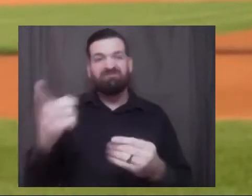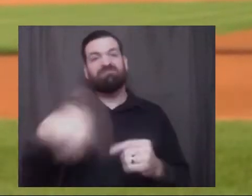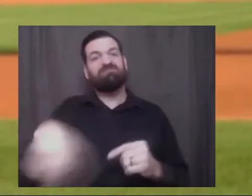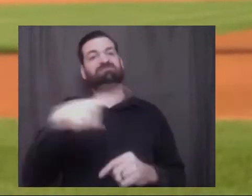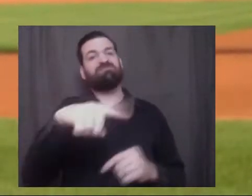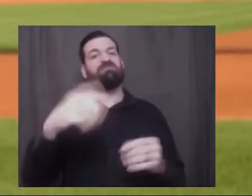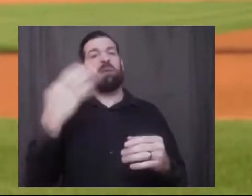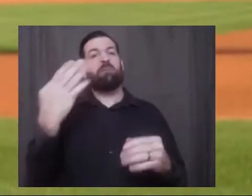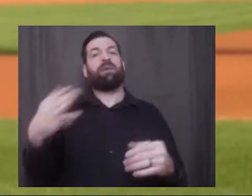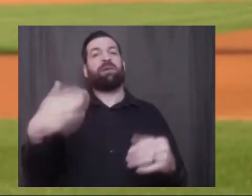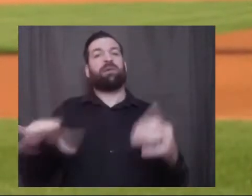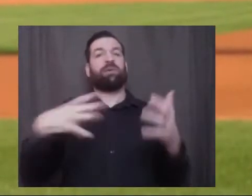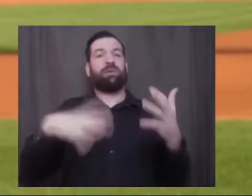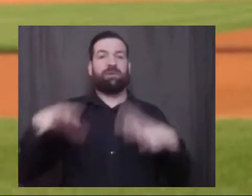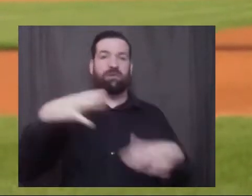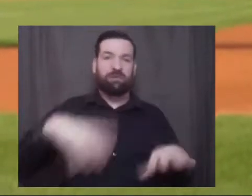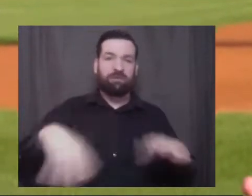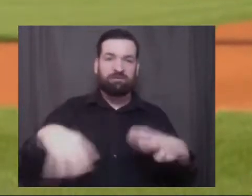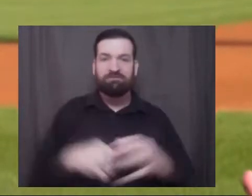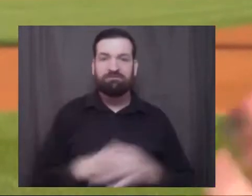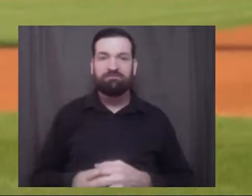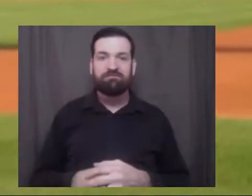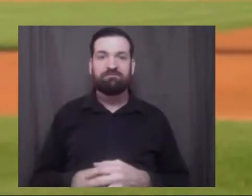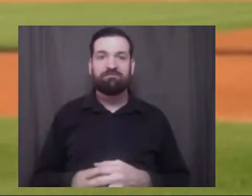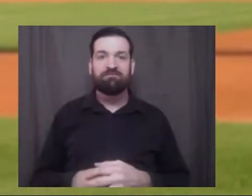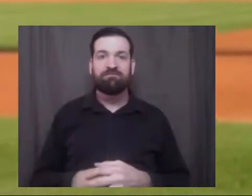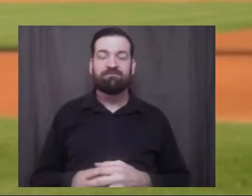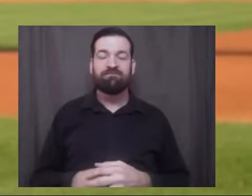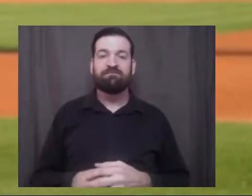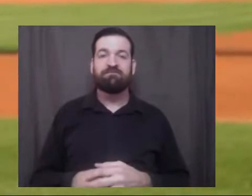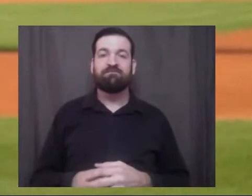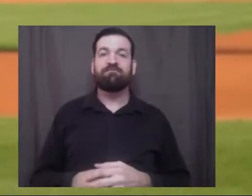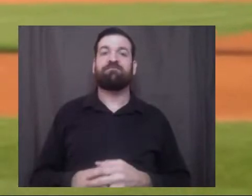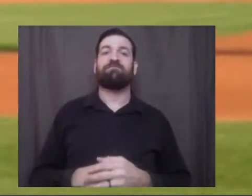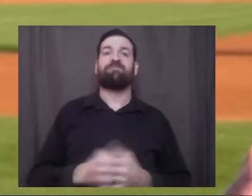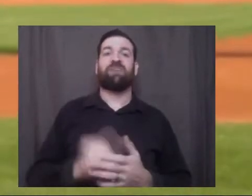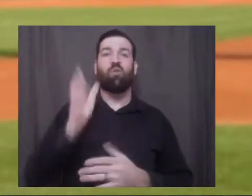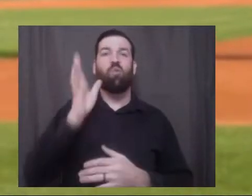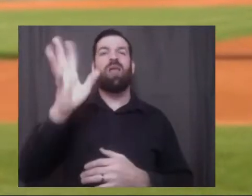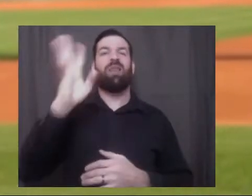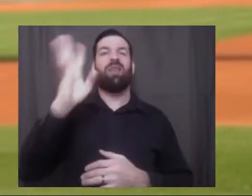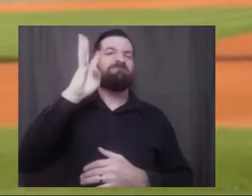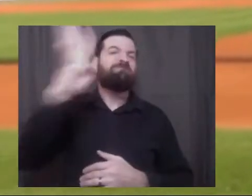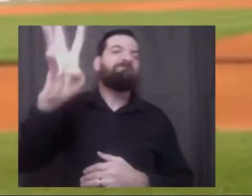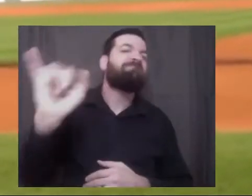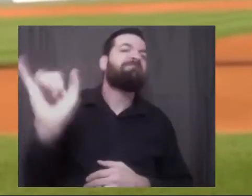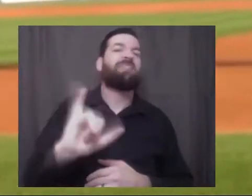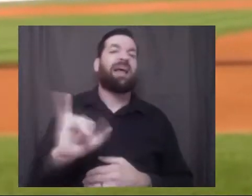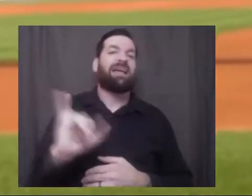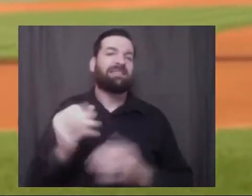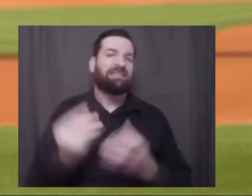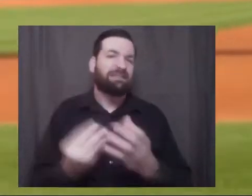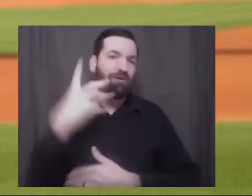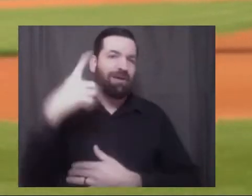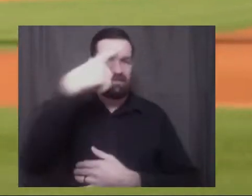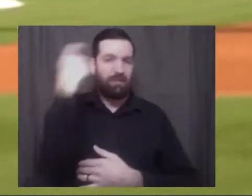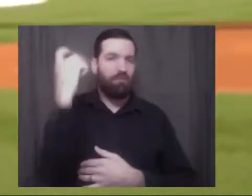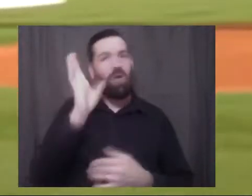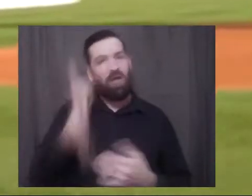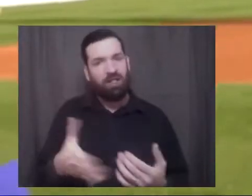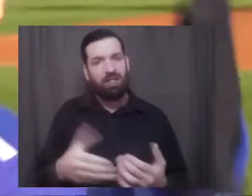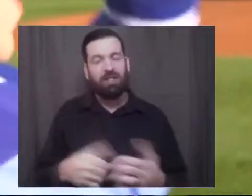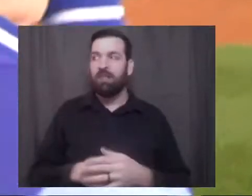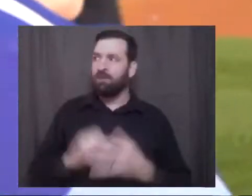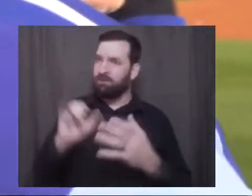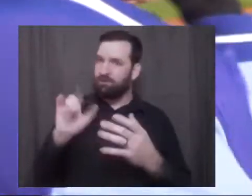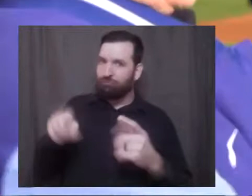out to the ballpark. We're gonna make believe like it's spring and summer. It doesn't feel like it right now. The sun's I was out. just saying, it's like a goosebump